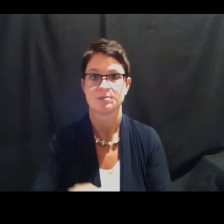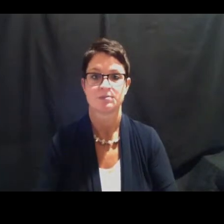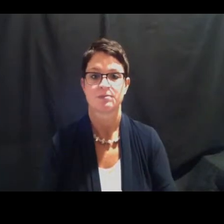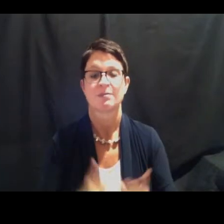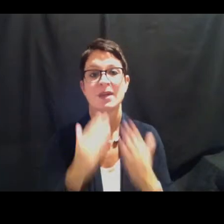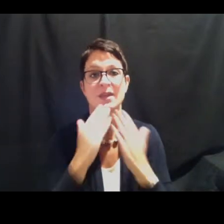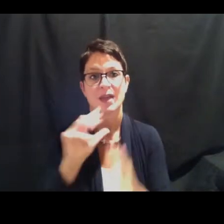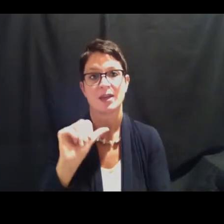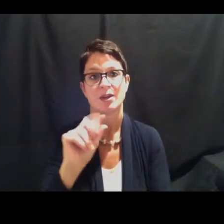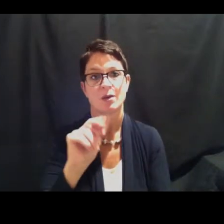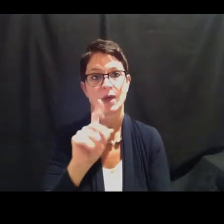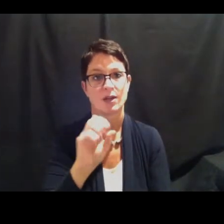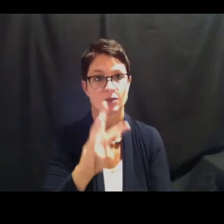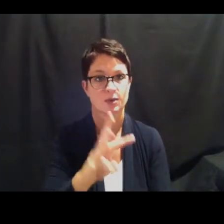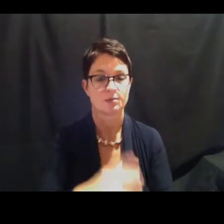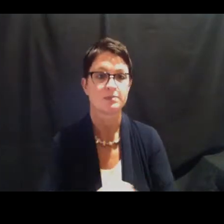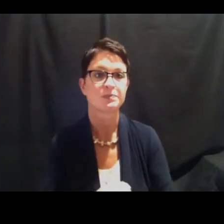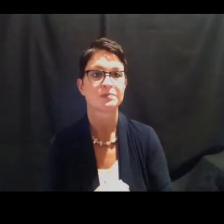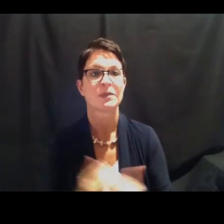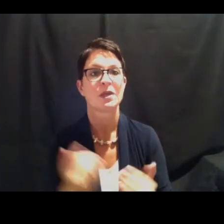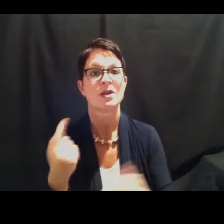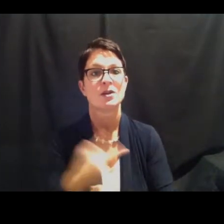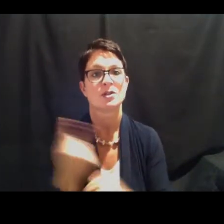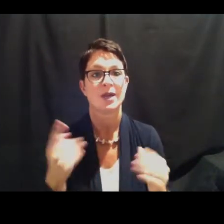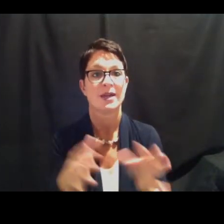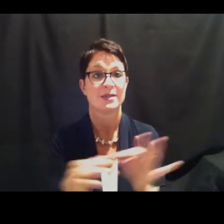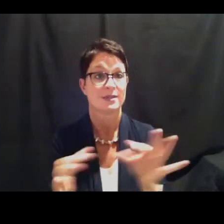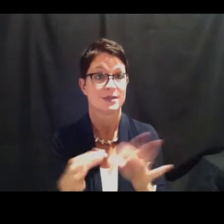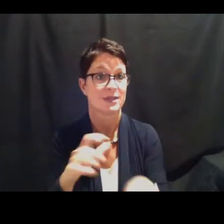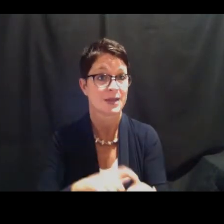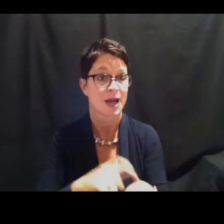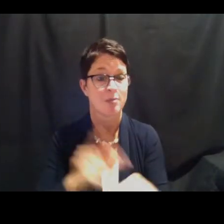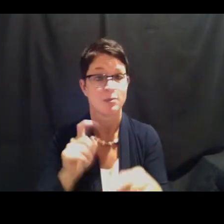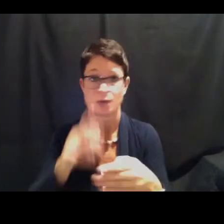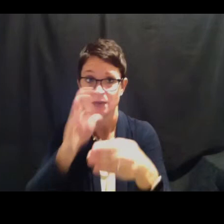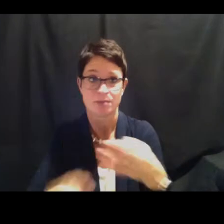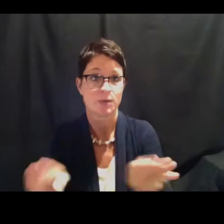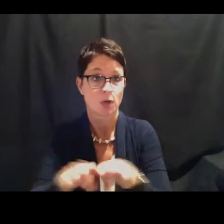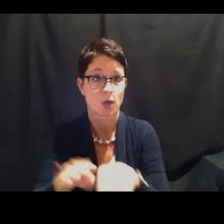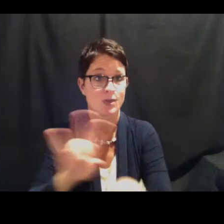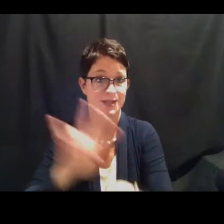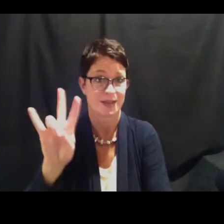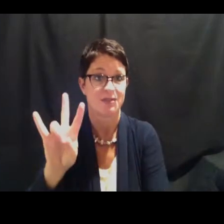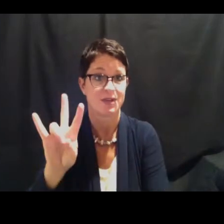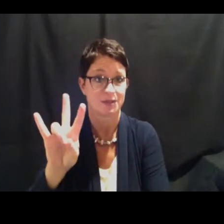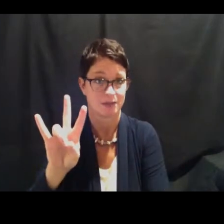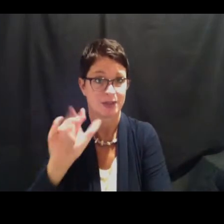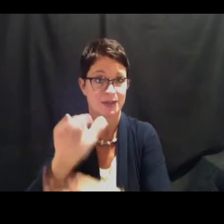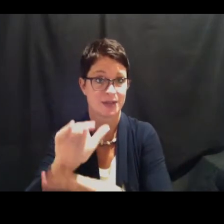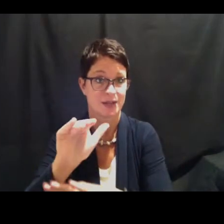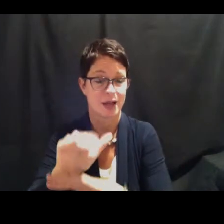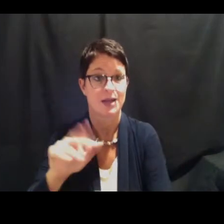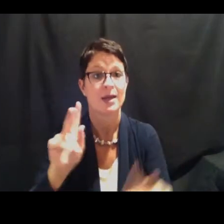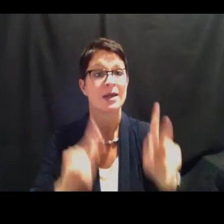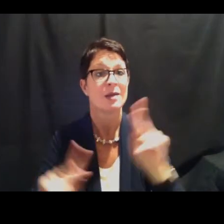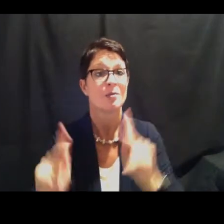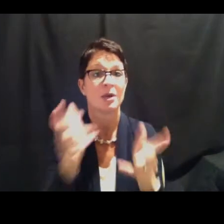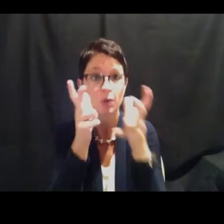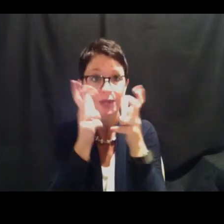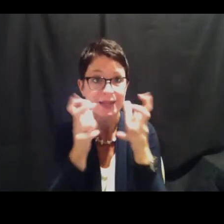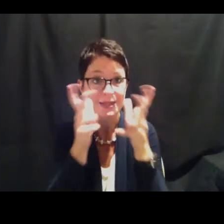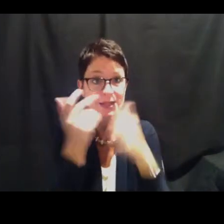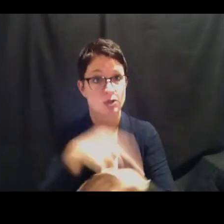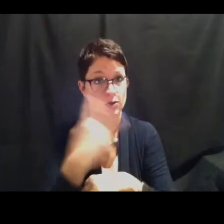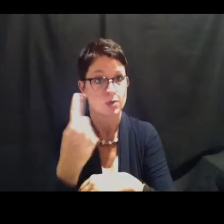Thank you, Andrew. Today's hearing is scheduled to conclude at 7 p.m. Panelists for this hearing who will